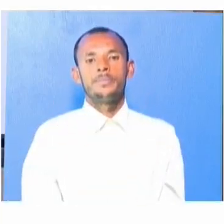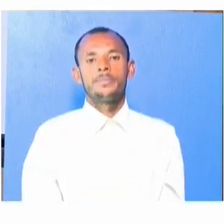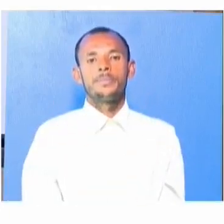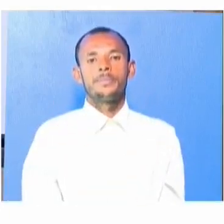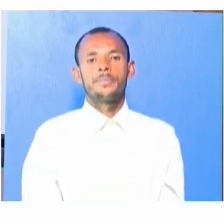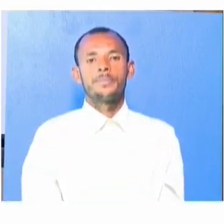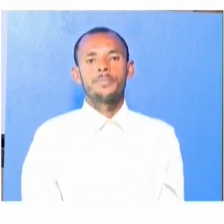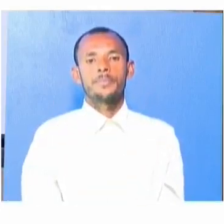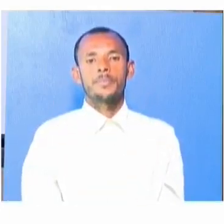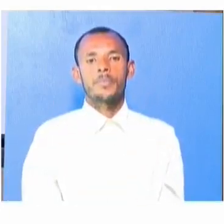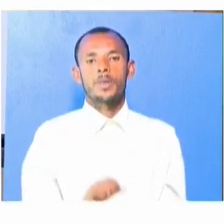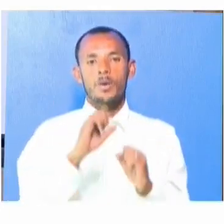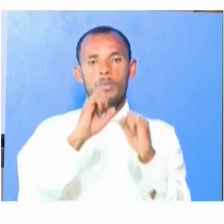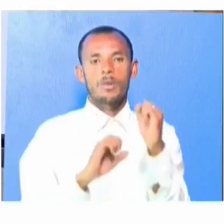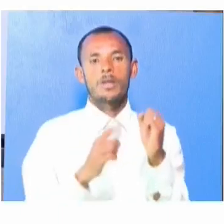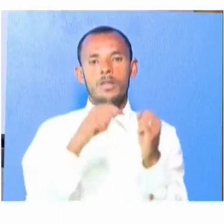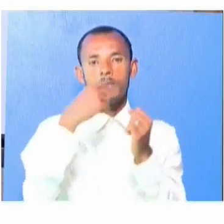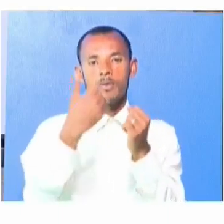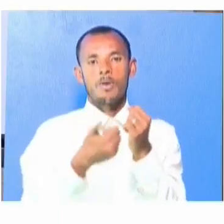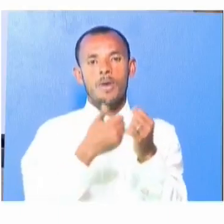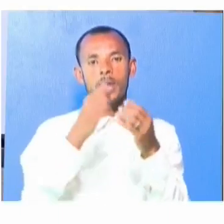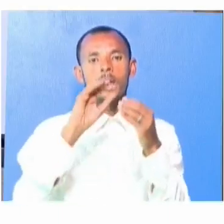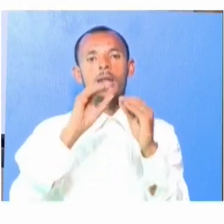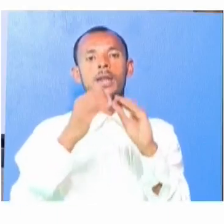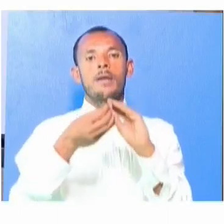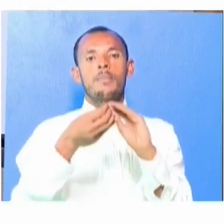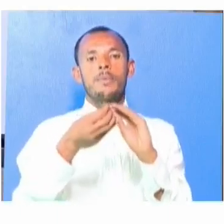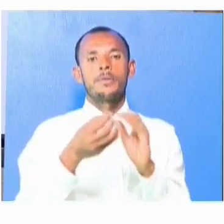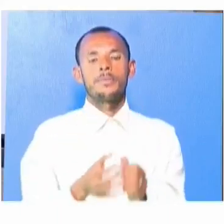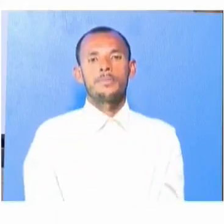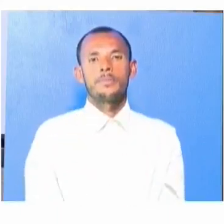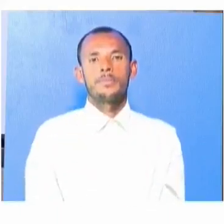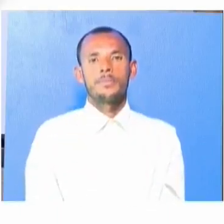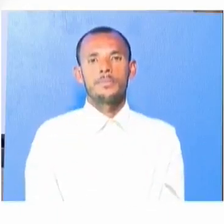Compare the following numbers.